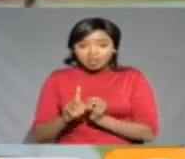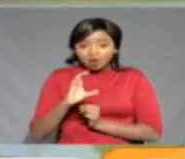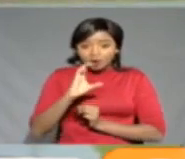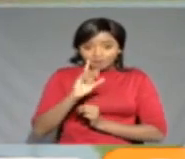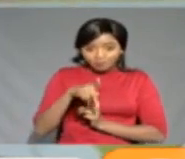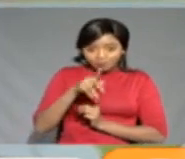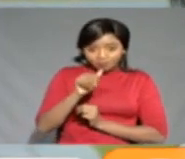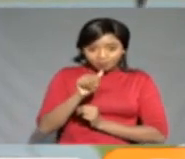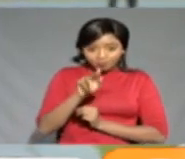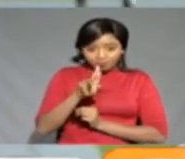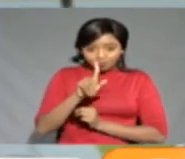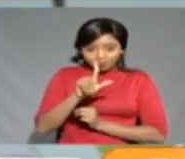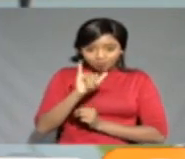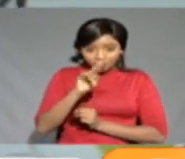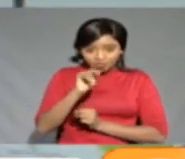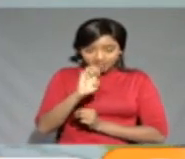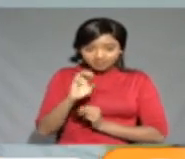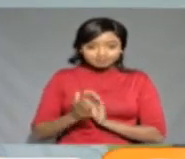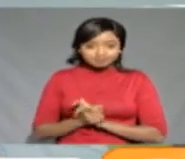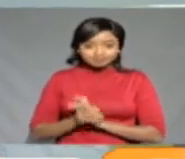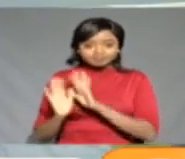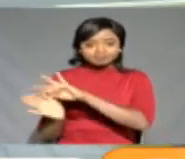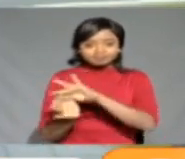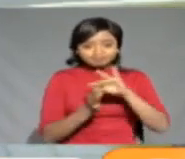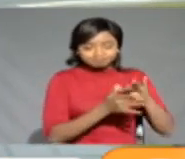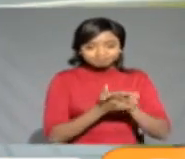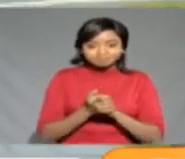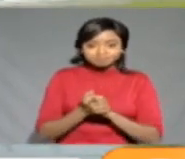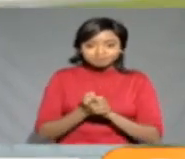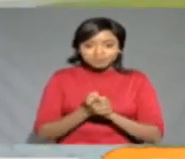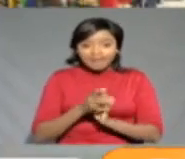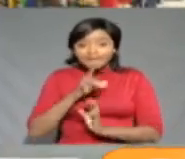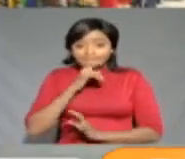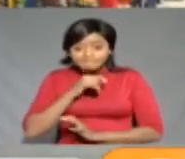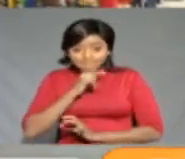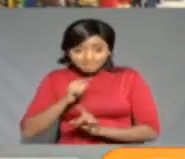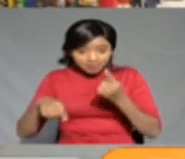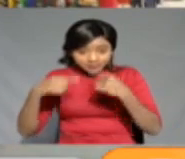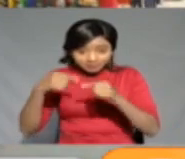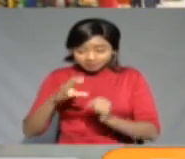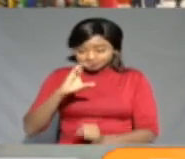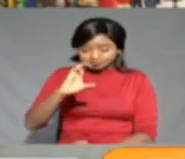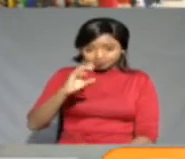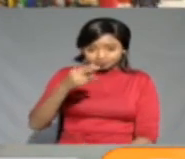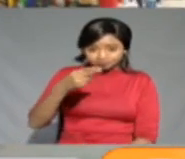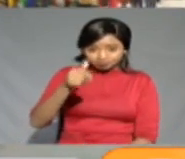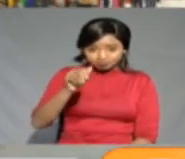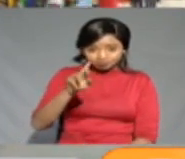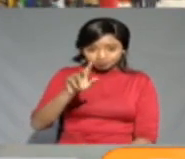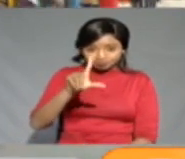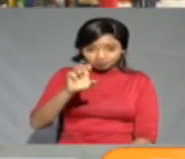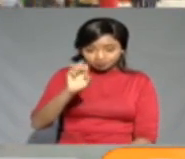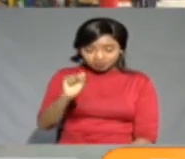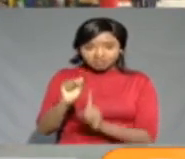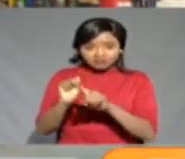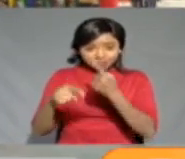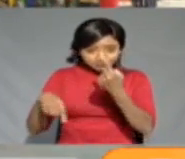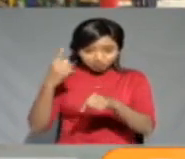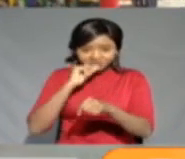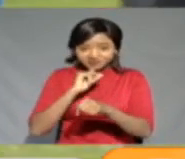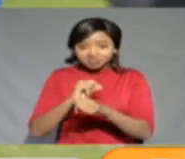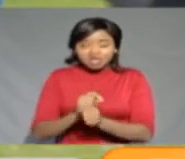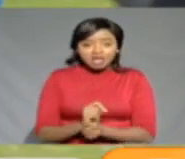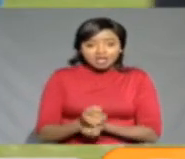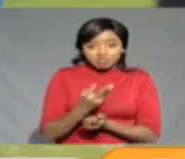Nyanza. In the men's 5,000-meter race, Charles Muneria bagged the top honors by crossing the finish line in 13 minutes